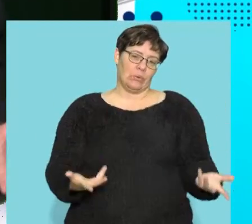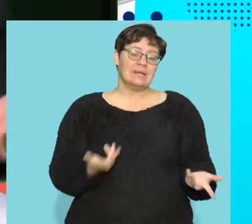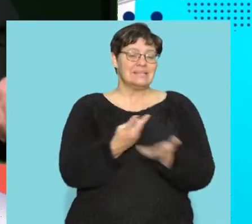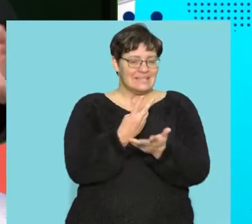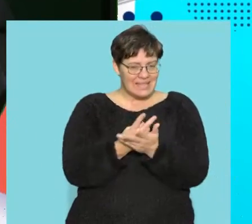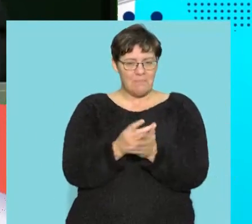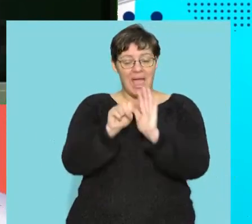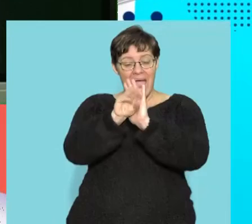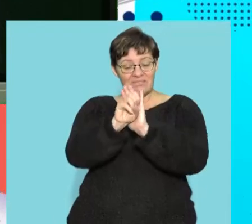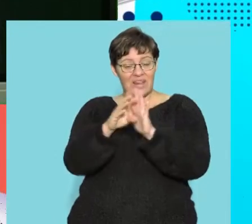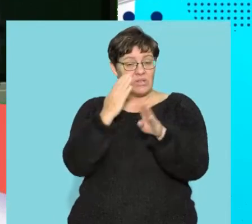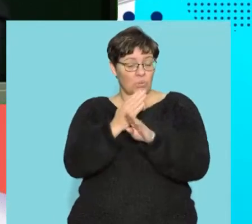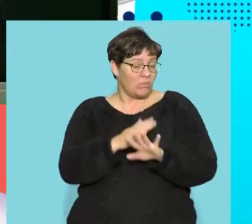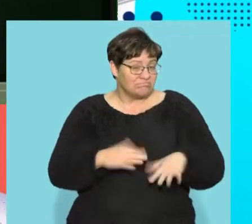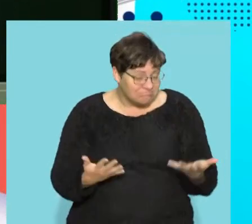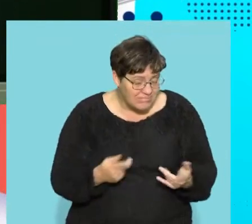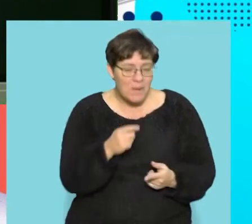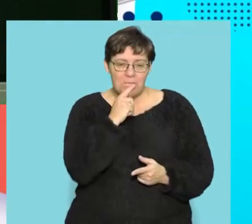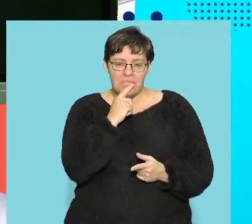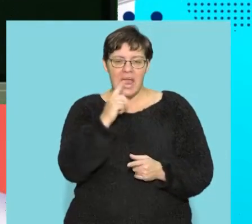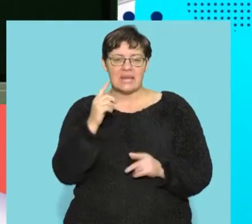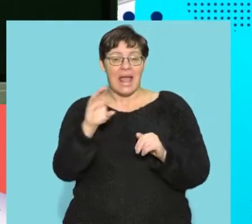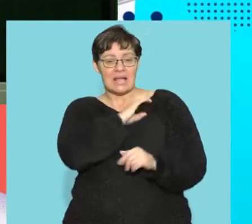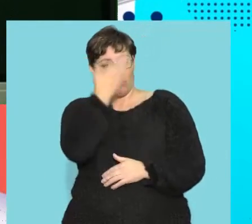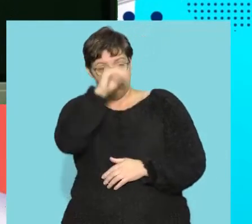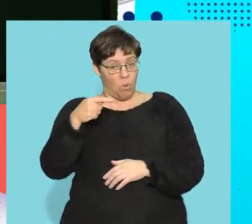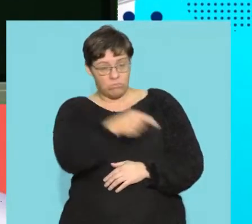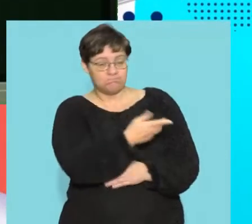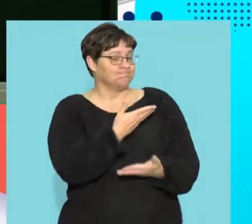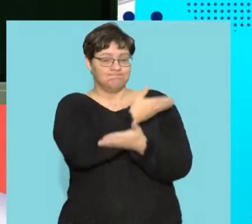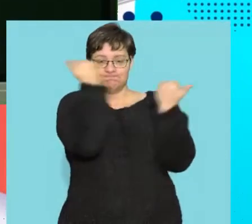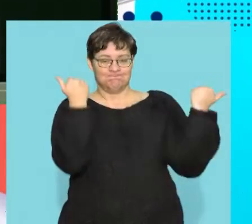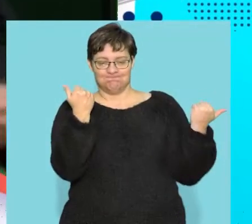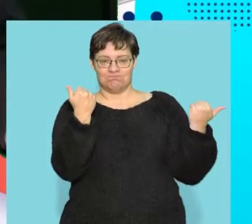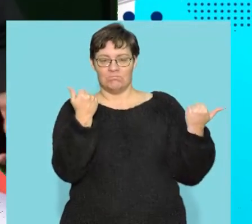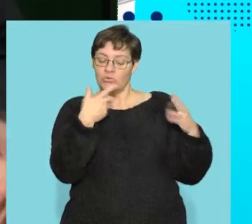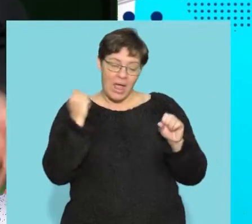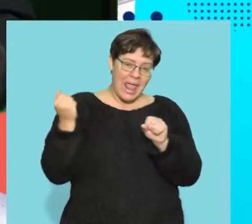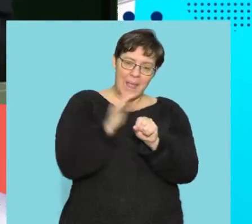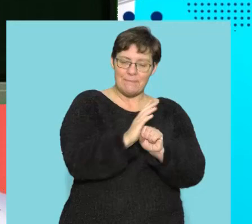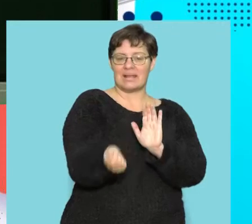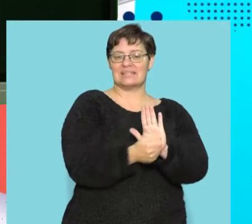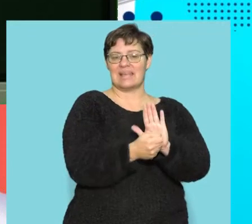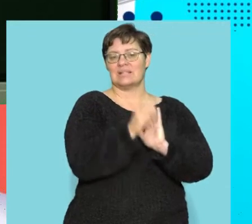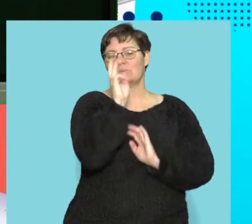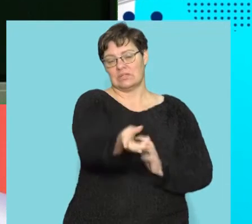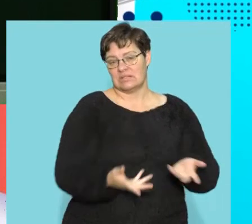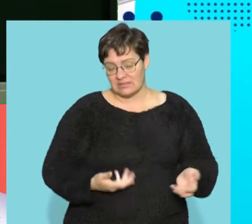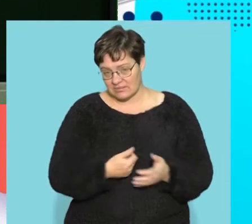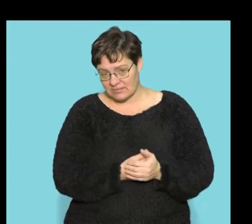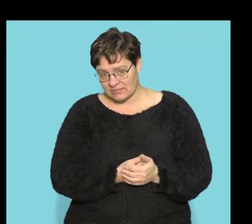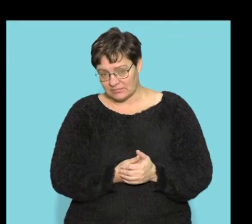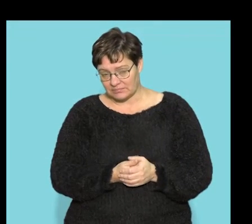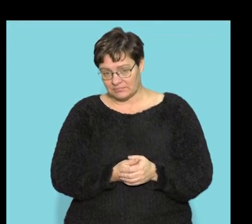definitely not going to attract your customers. And it's going to have a direct impact on your sales